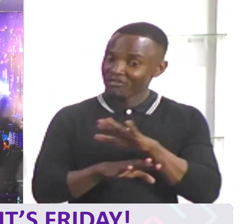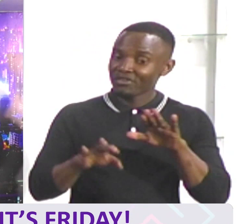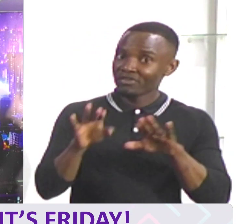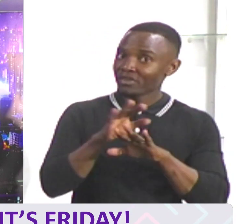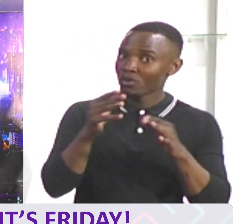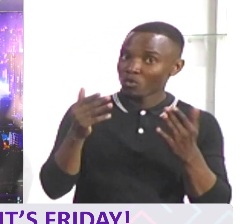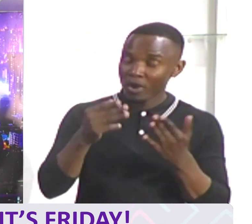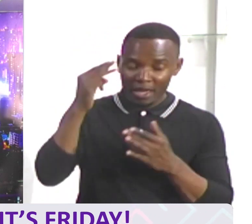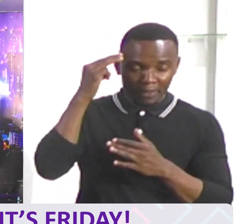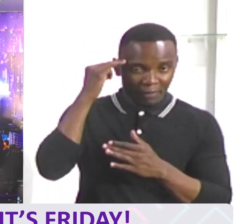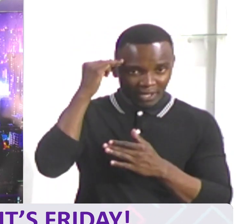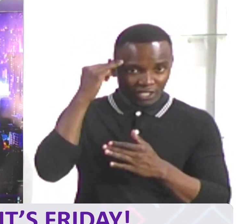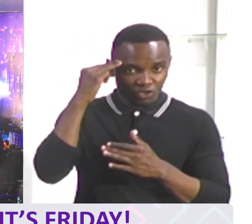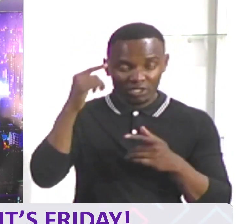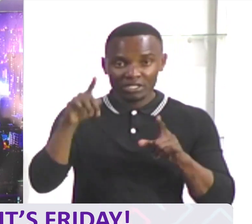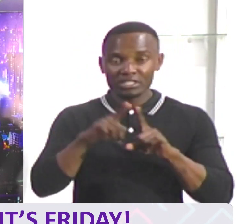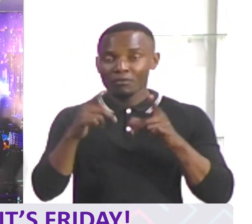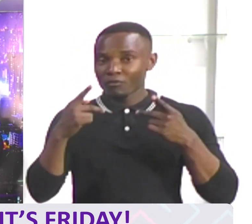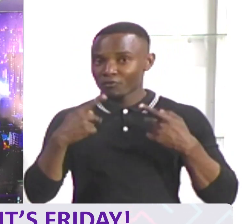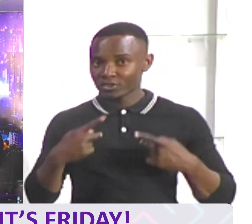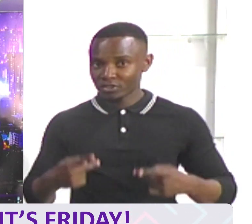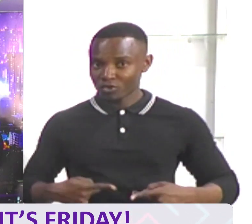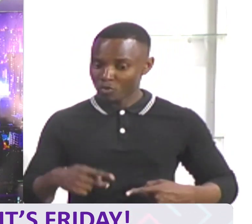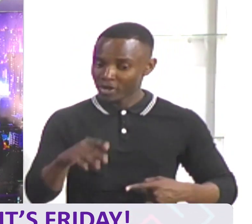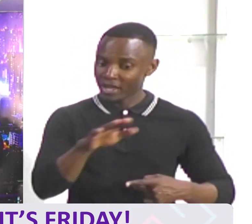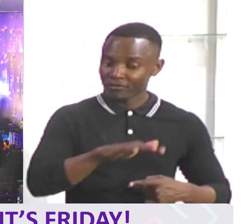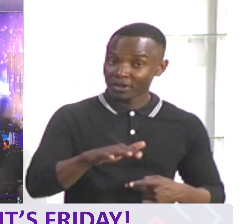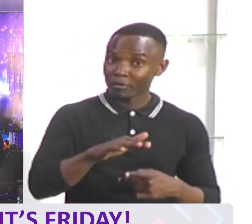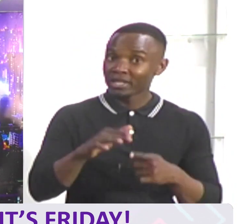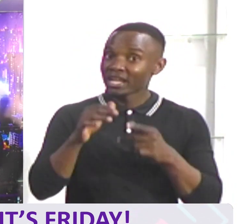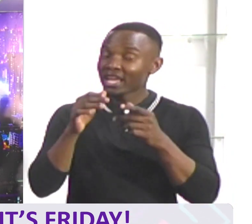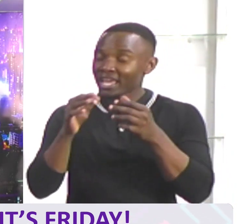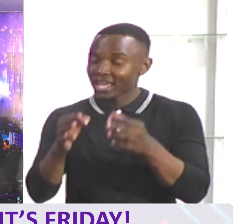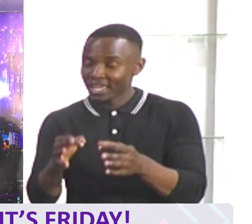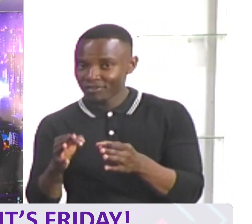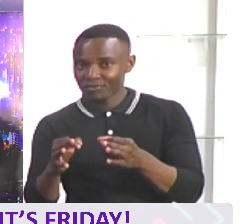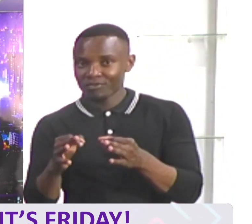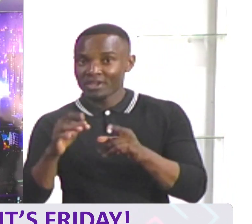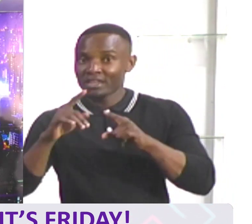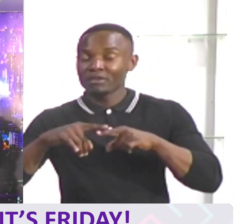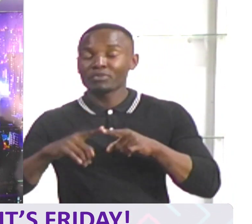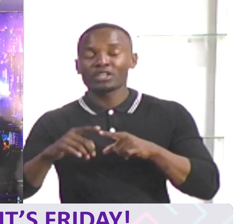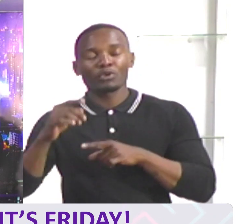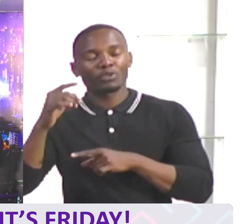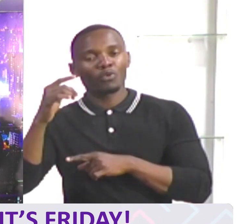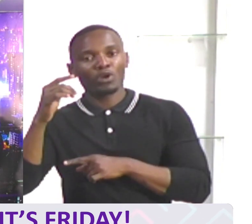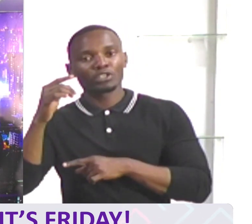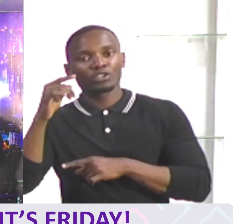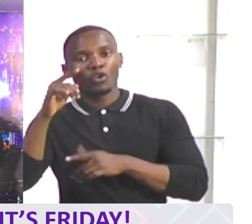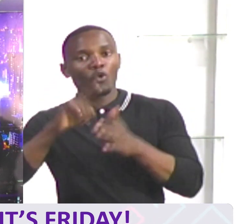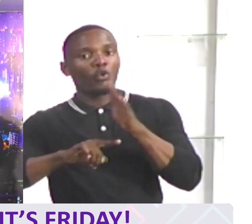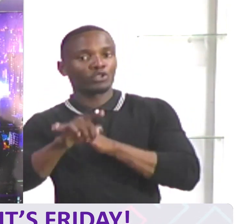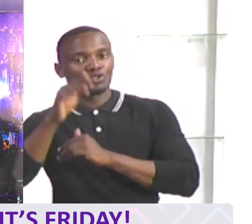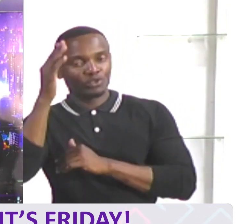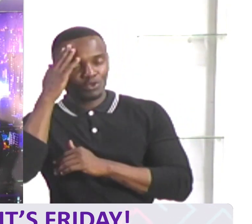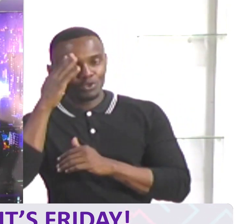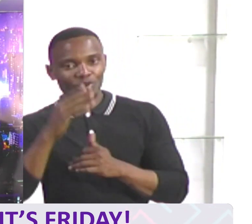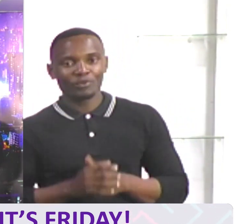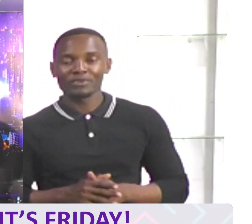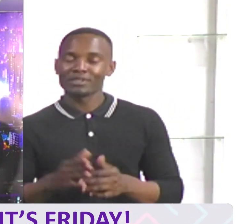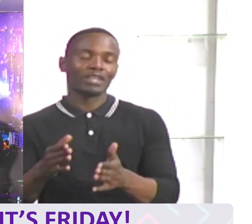basis of your present level of awareness. Sikiza, case an example mtu wangu. Sawa. Kati example